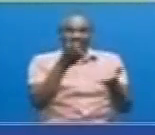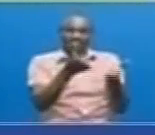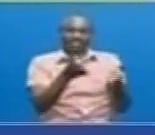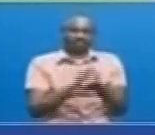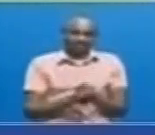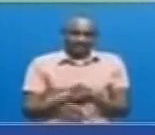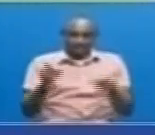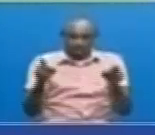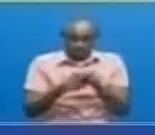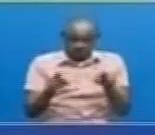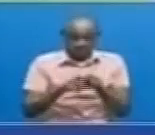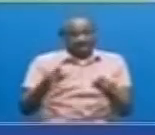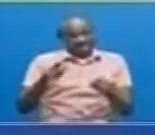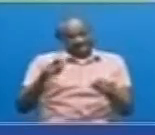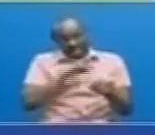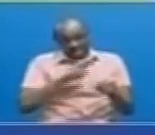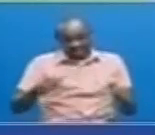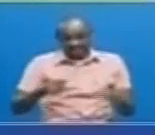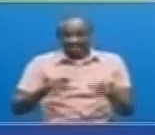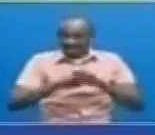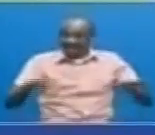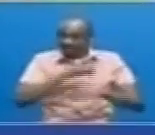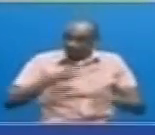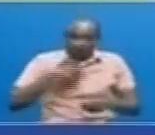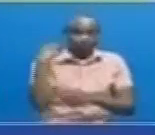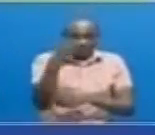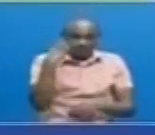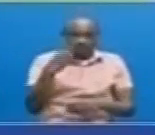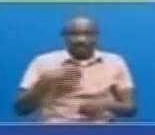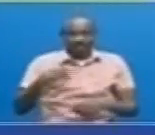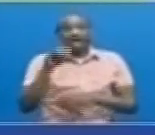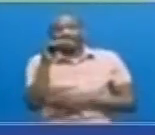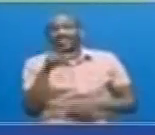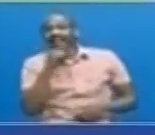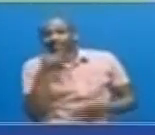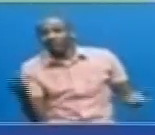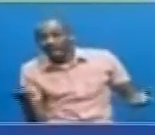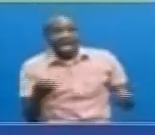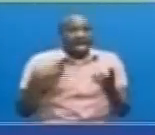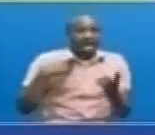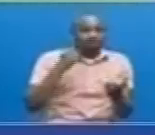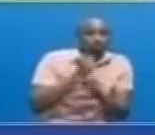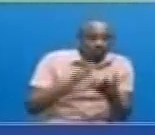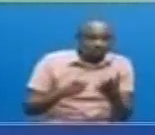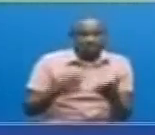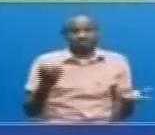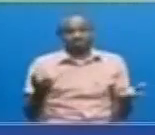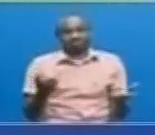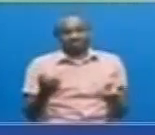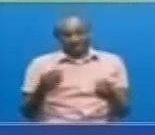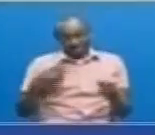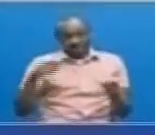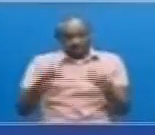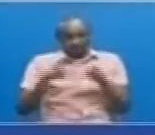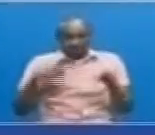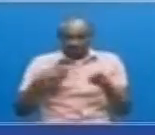table, and a landlord doesn't have to knock my door to make my daughter ask, Daddy, what is happening? I am also